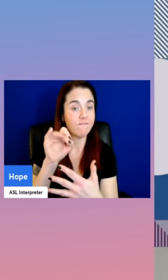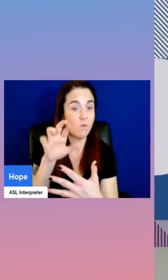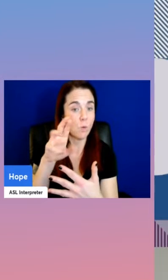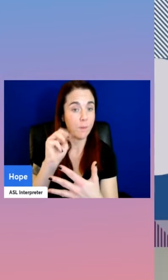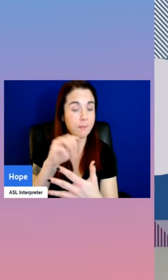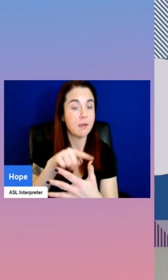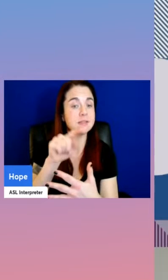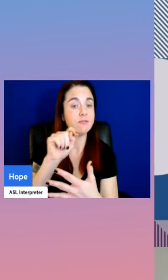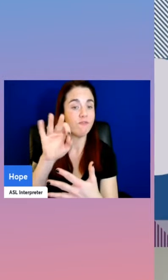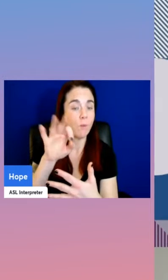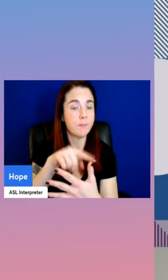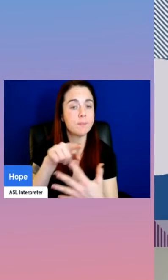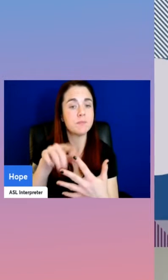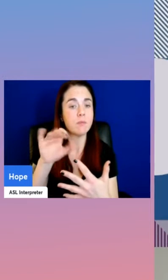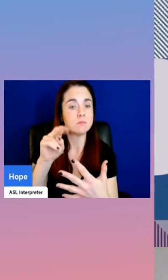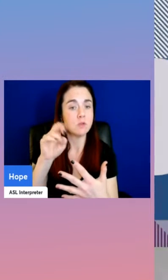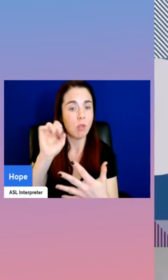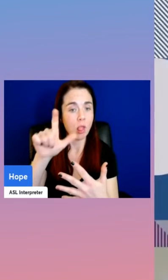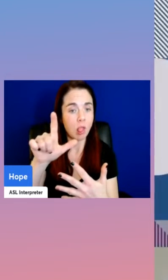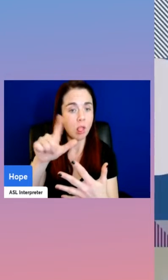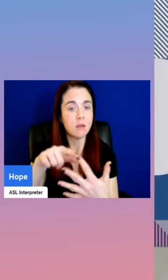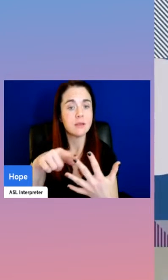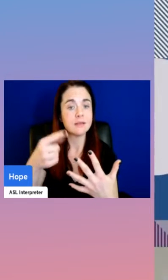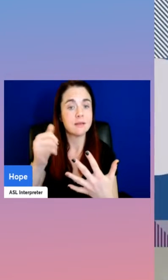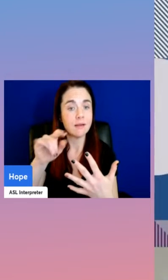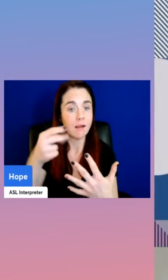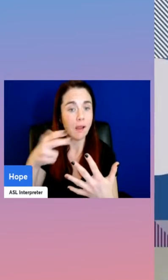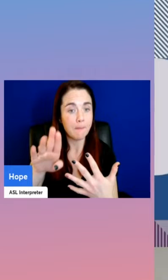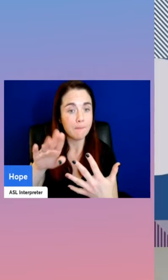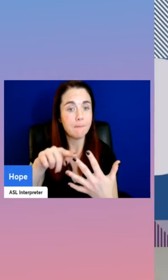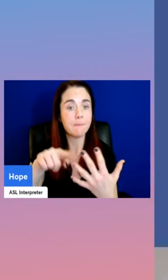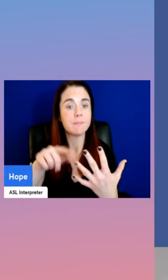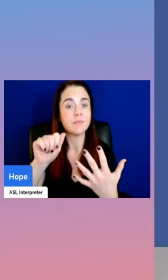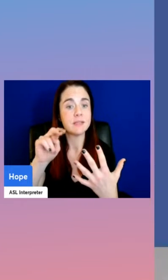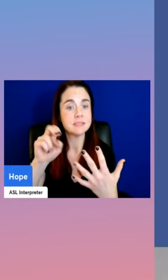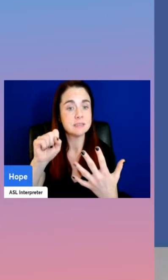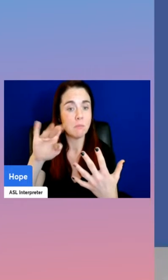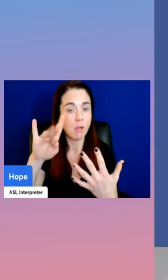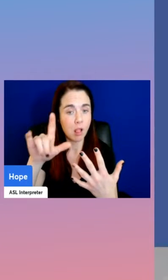Consul, GitHub, Ansible, and AWS.